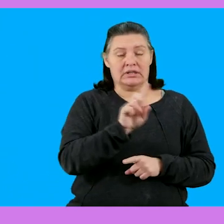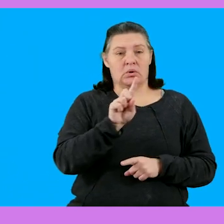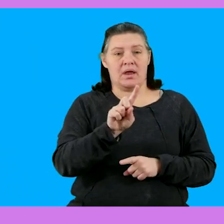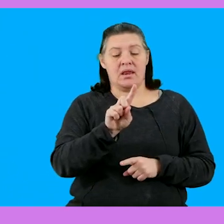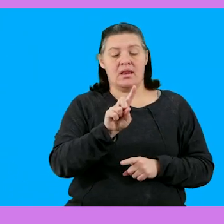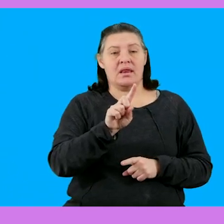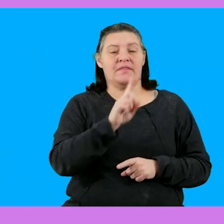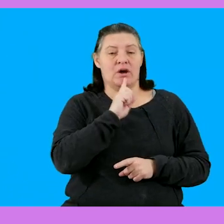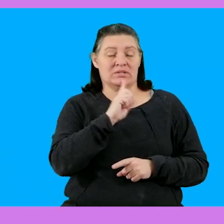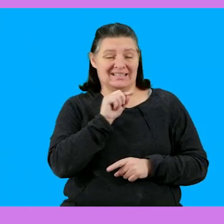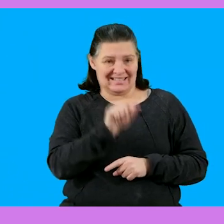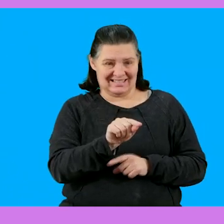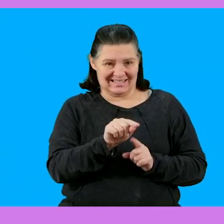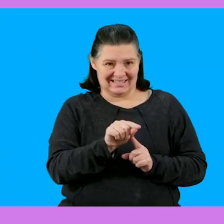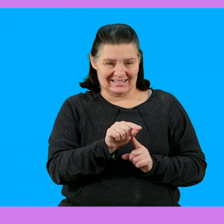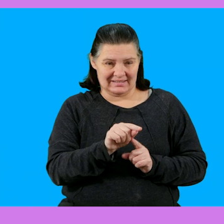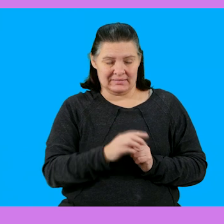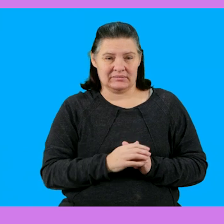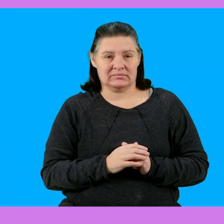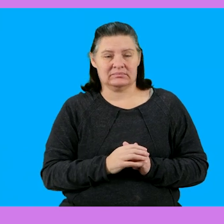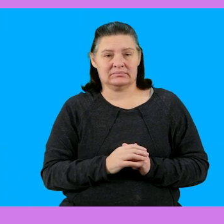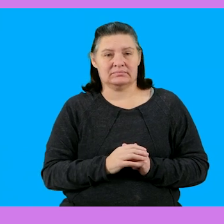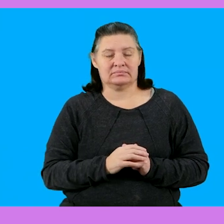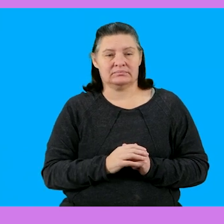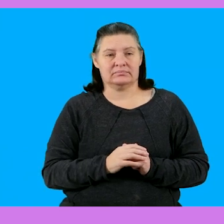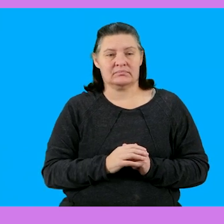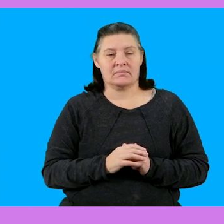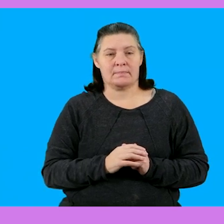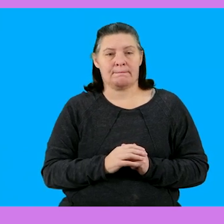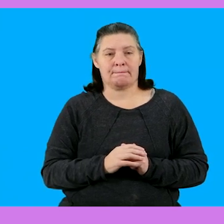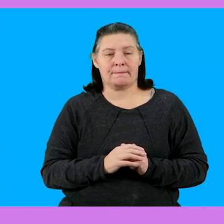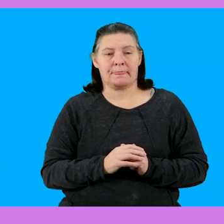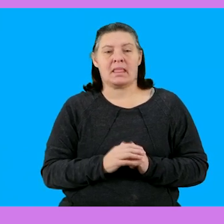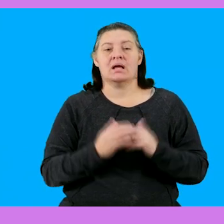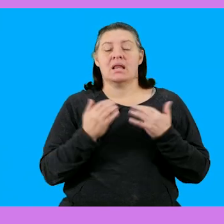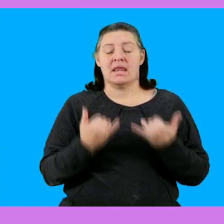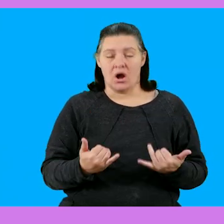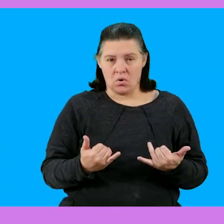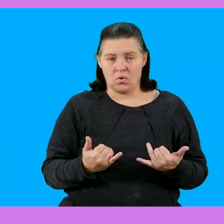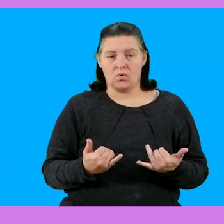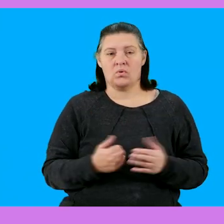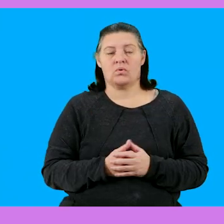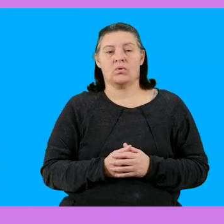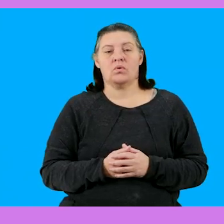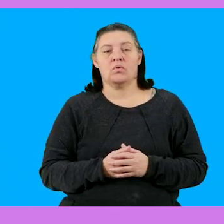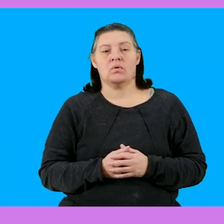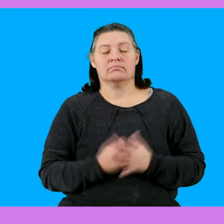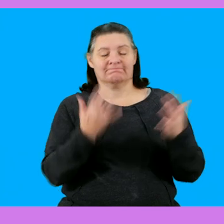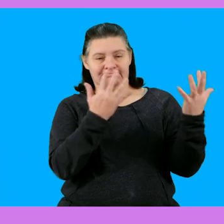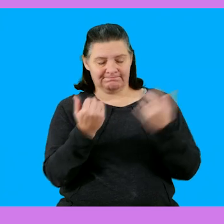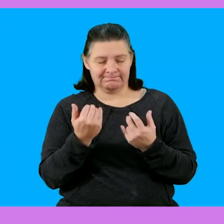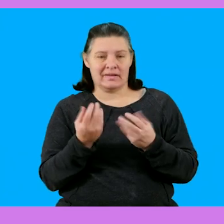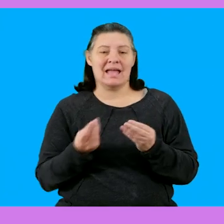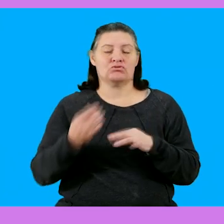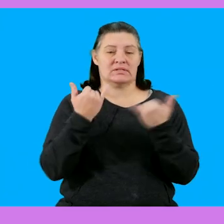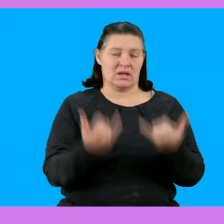the interest that I've needed to pay for the first half year and I added it to the principal amount. Okay, so now I go and I calculate